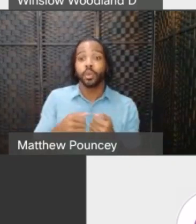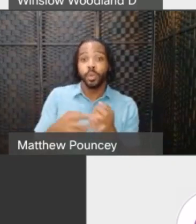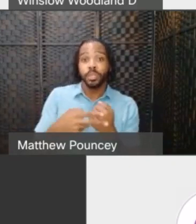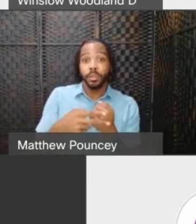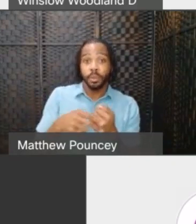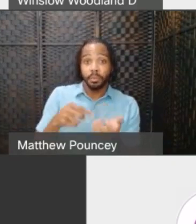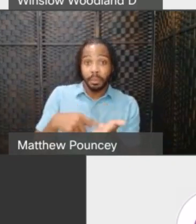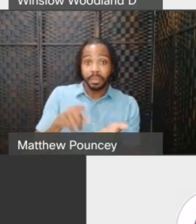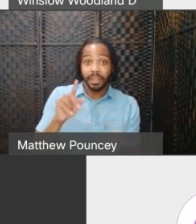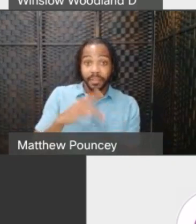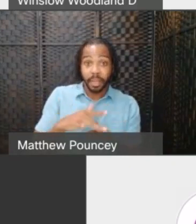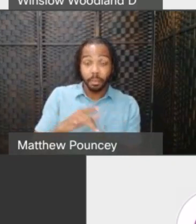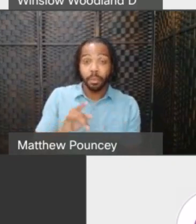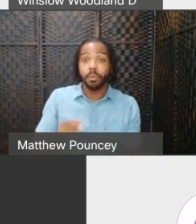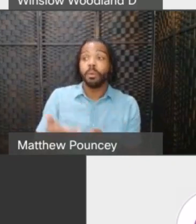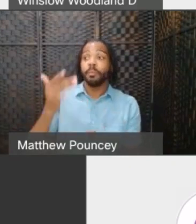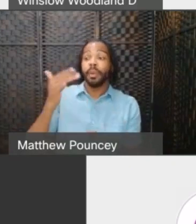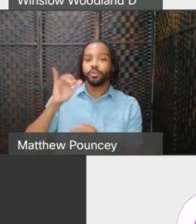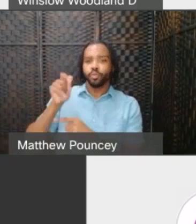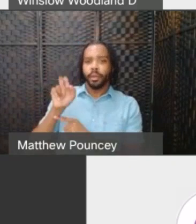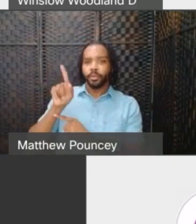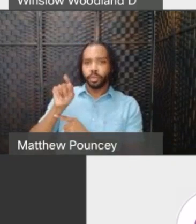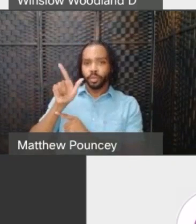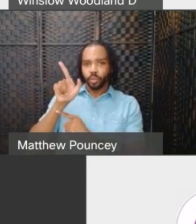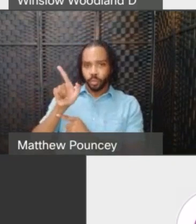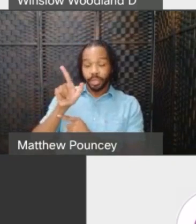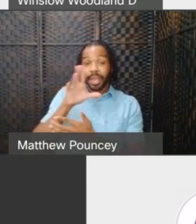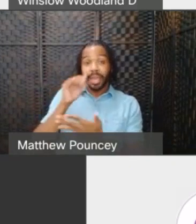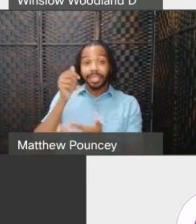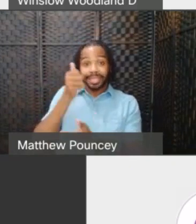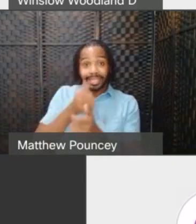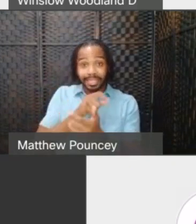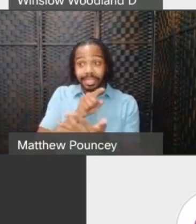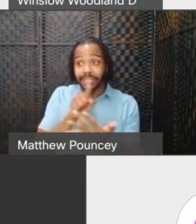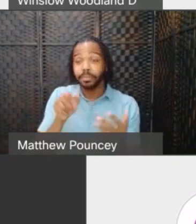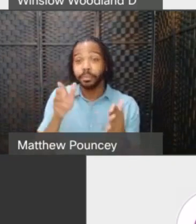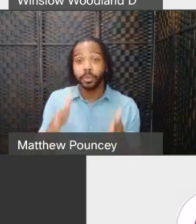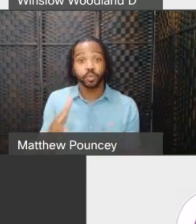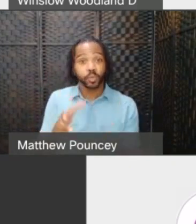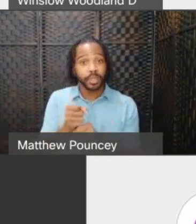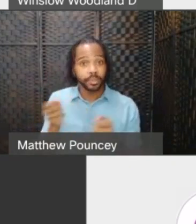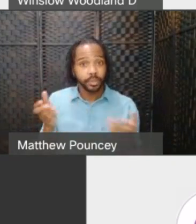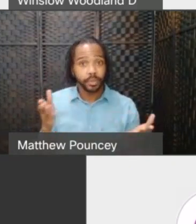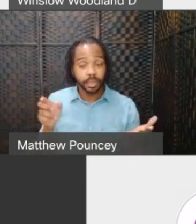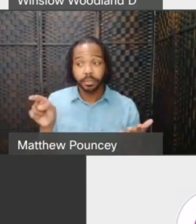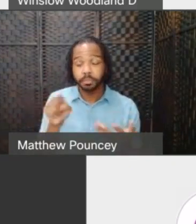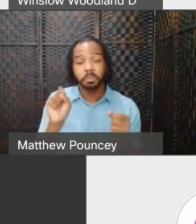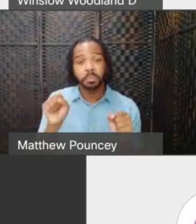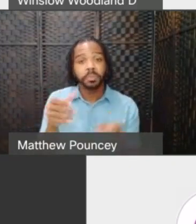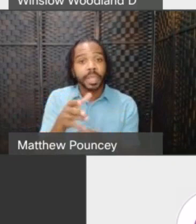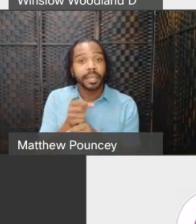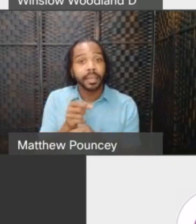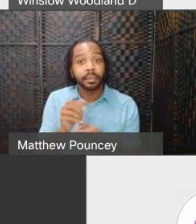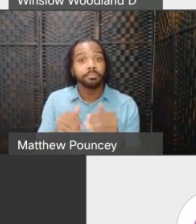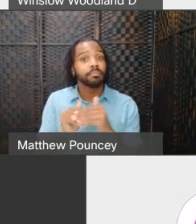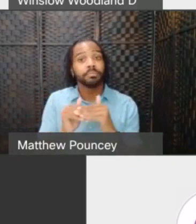2021. And each person receiving services can get 90 days